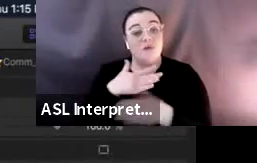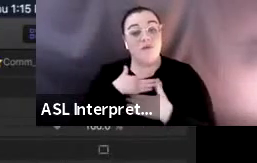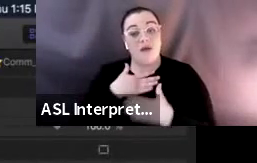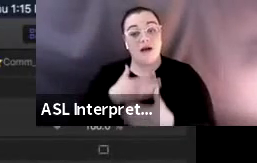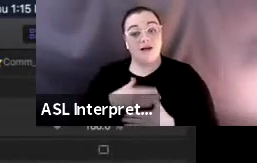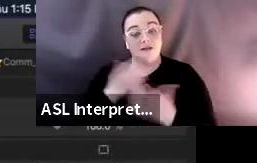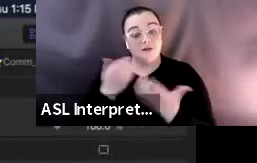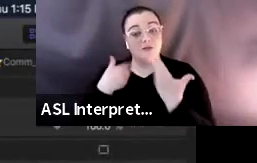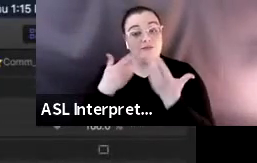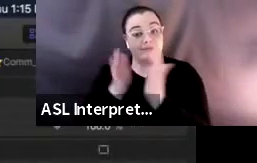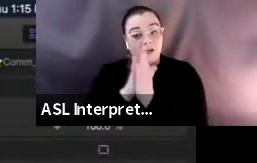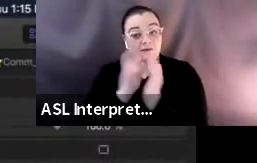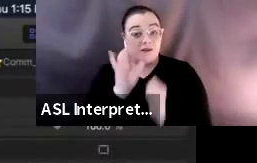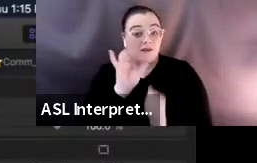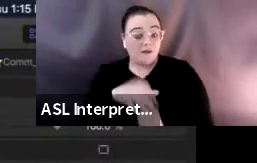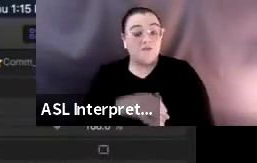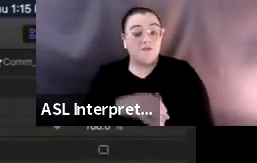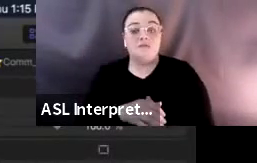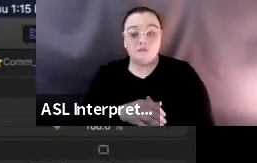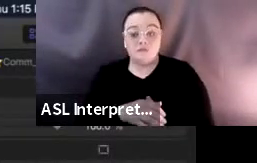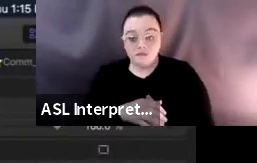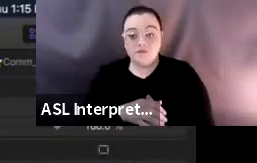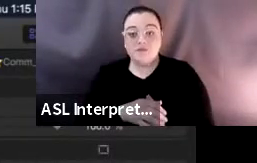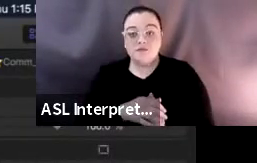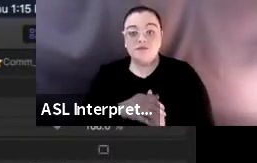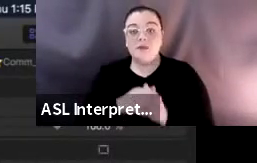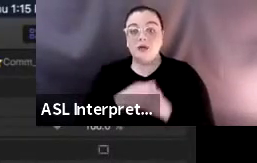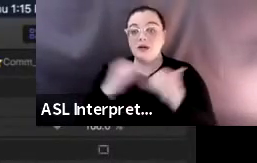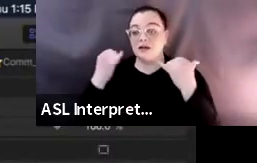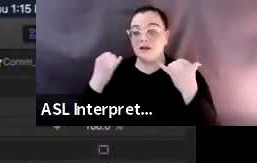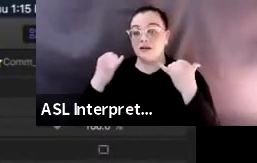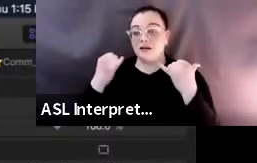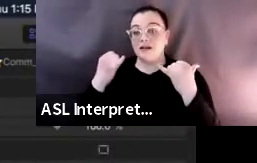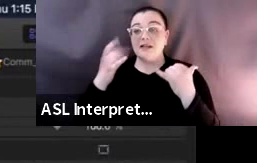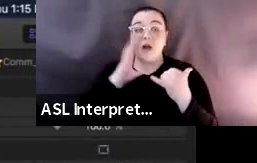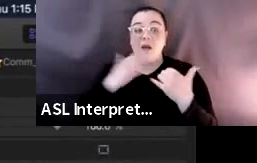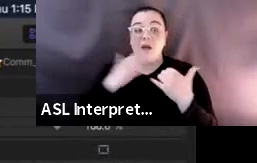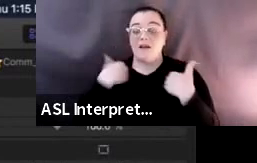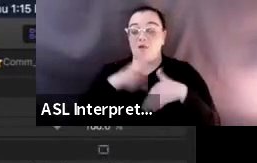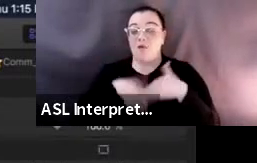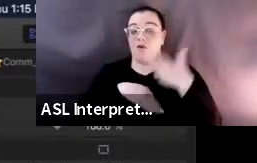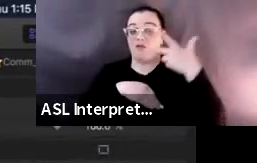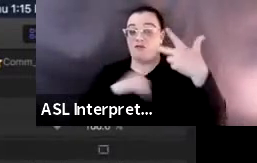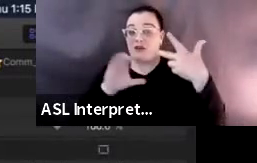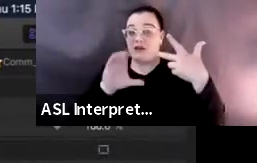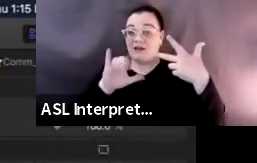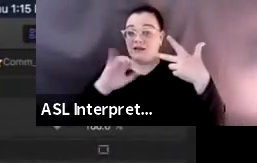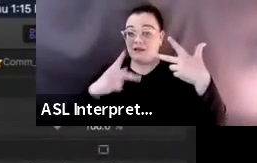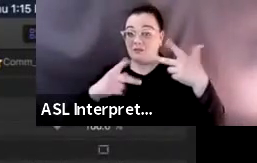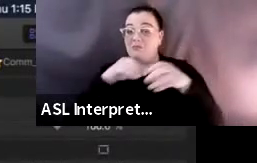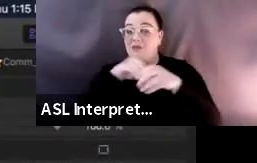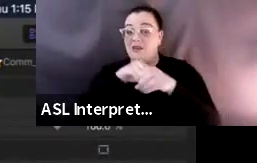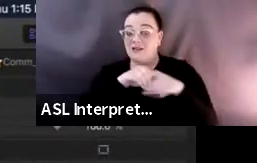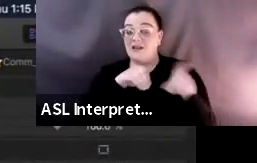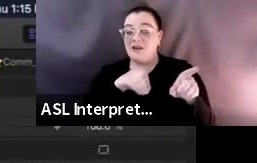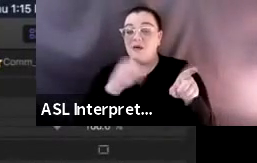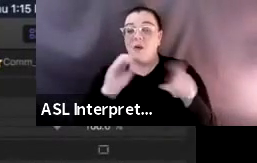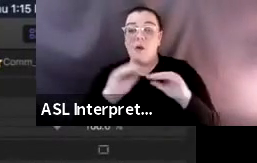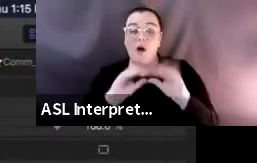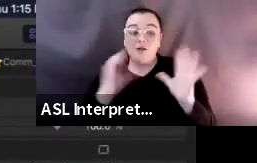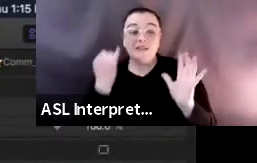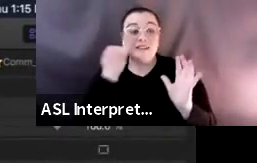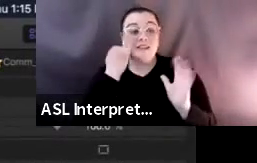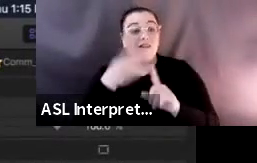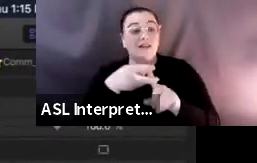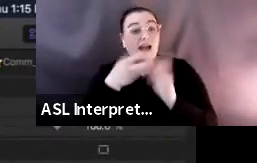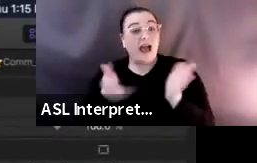movement. But now I have all my 3 clips in the timeline. Obviously, if casting asked for